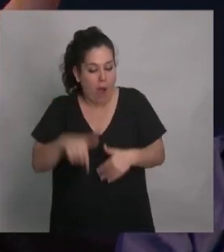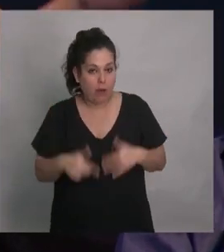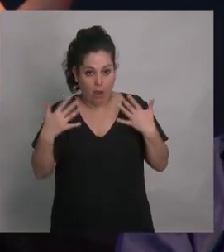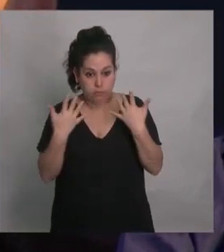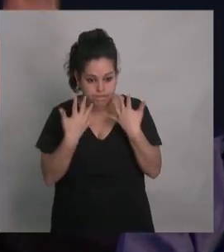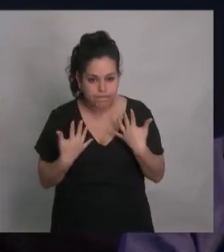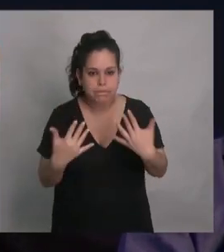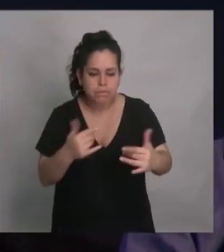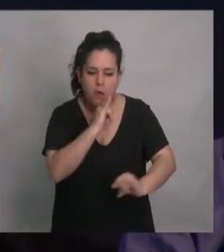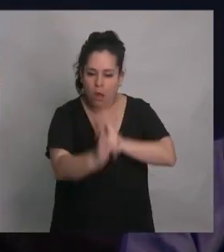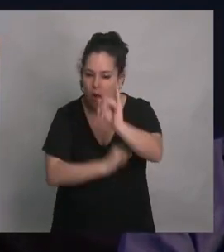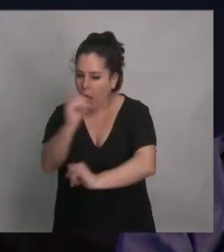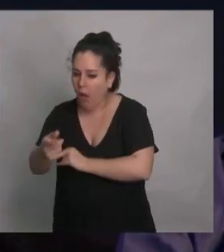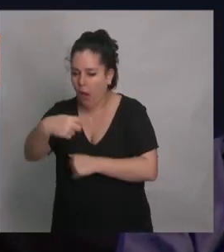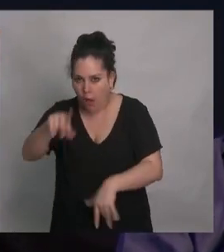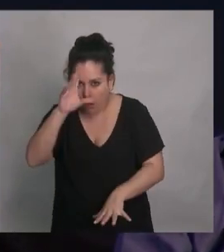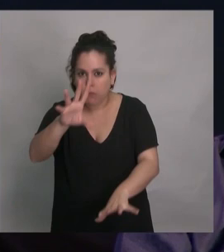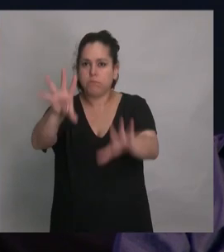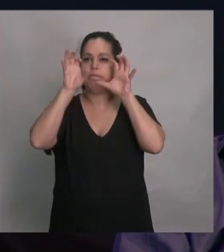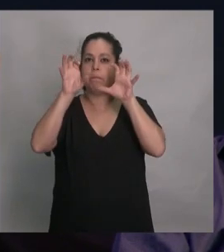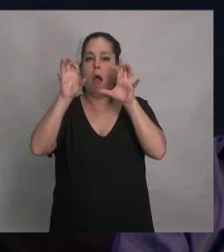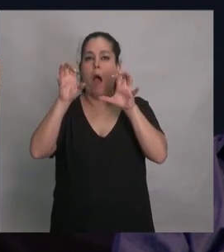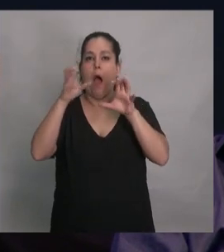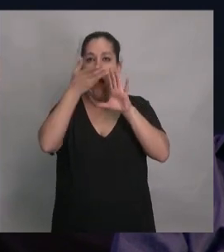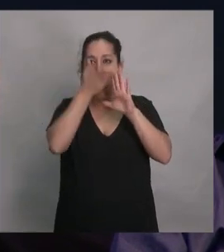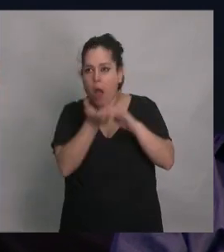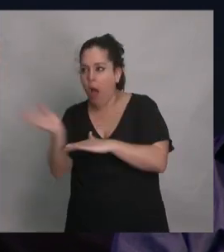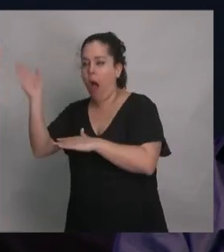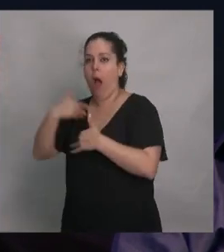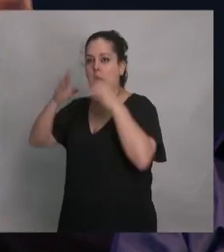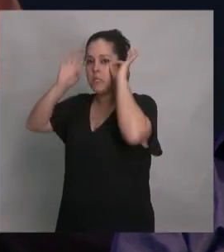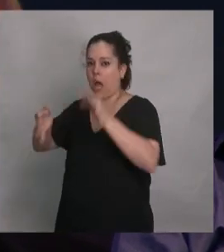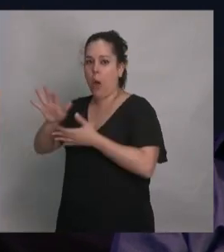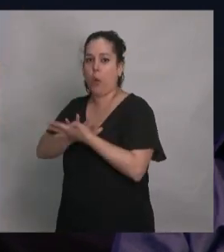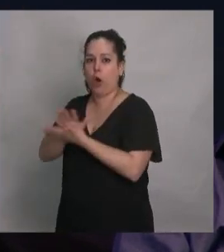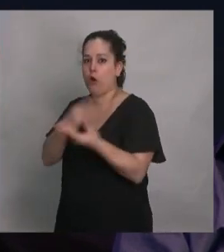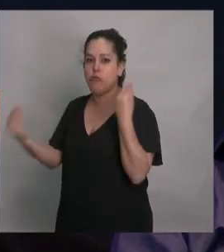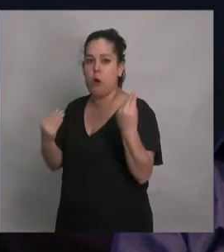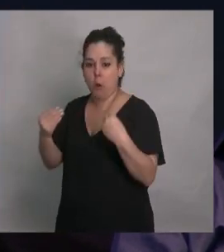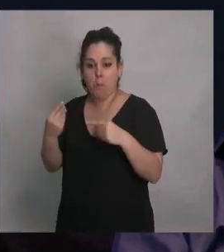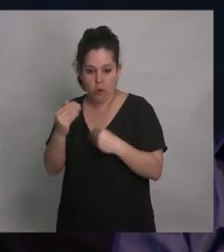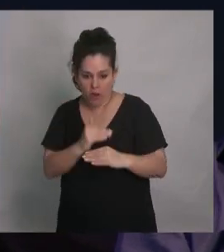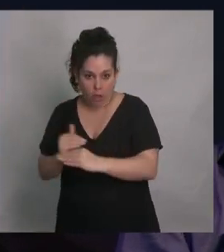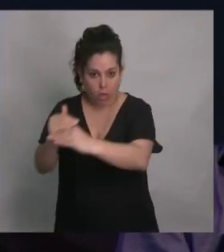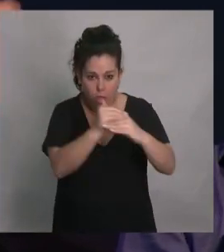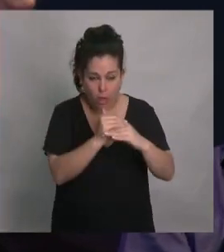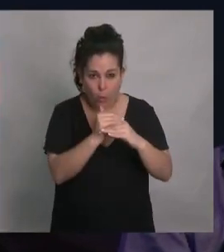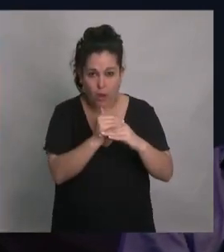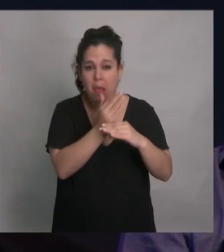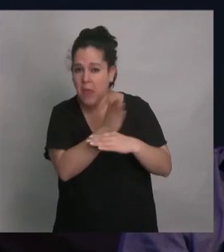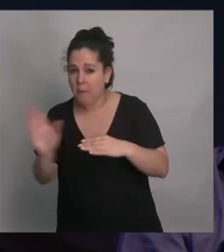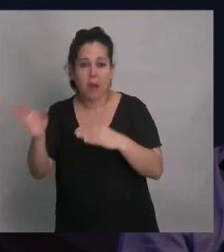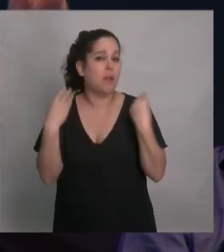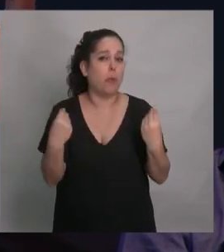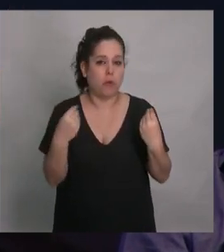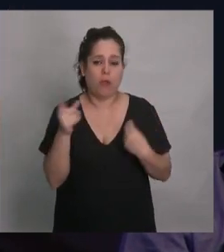what we have entered. Not because we are the same, but because we are together. In all the difference